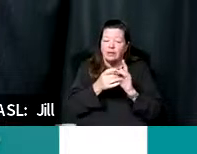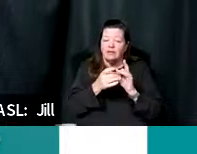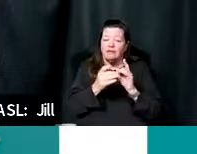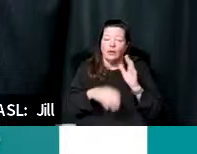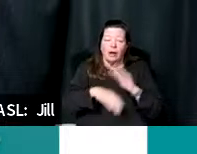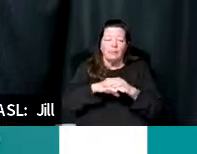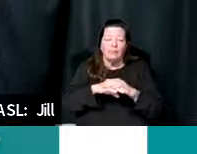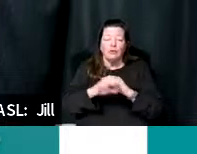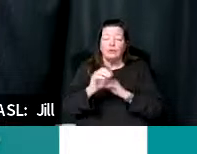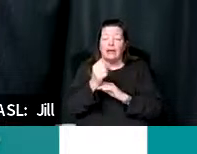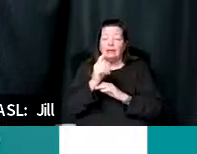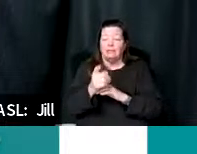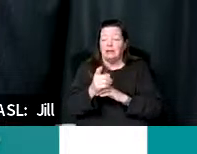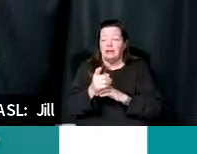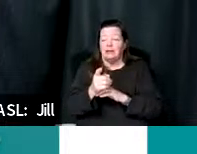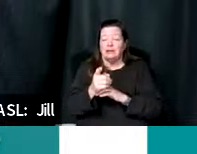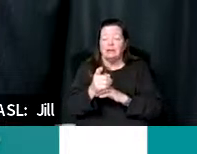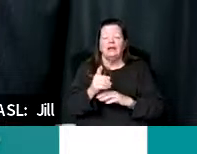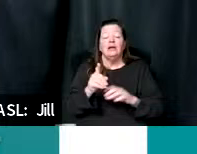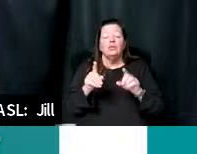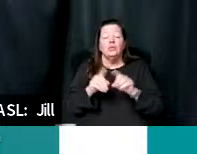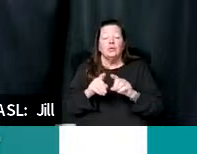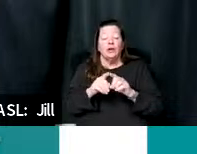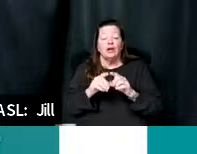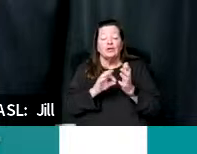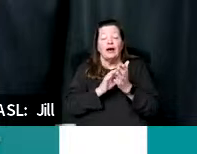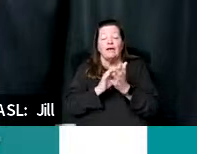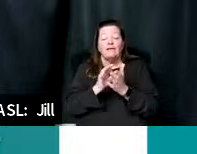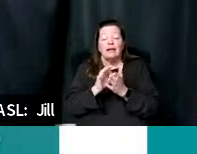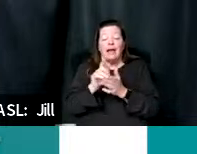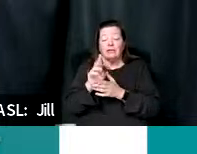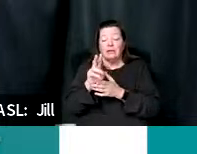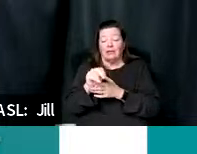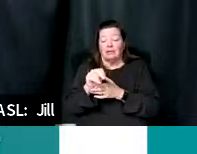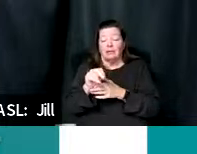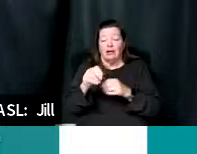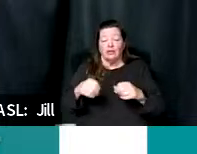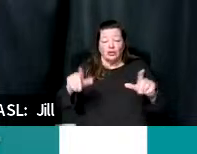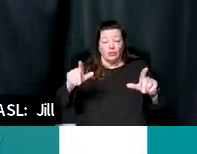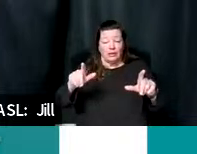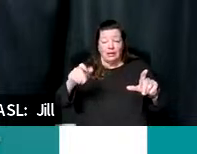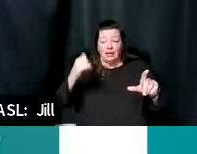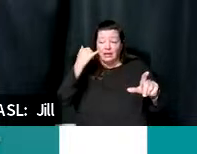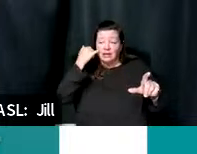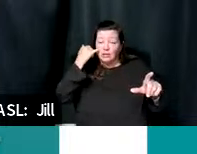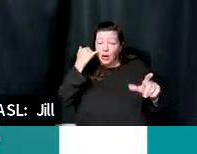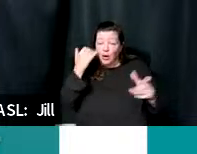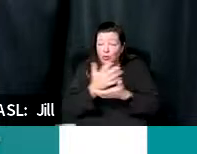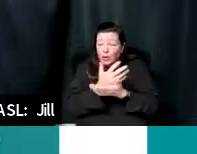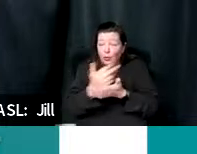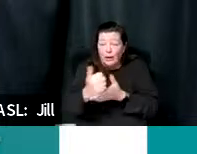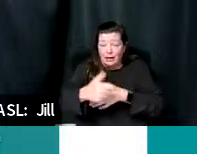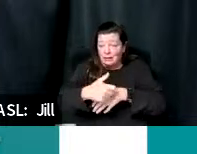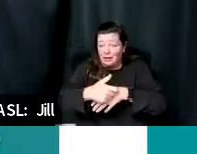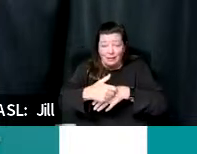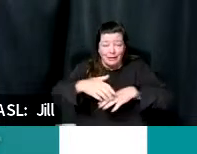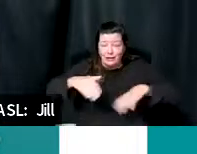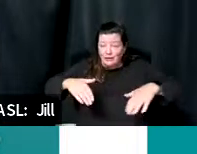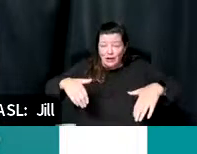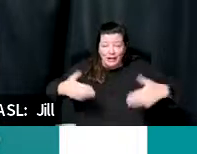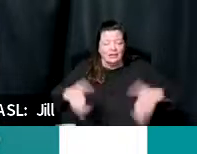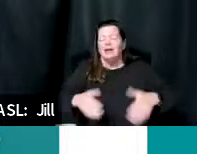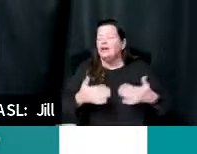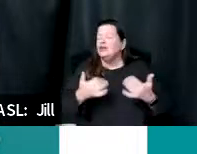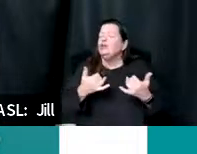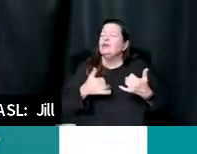minutes. We'll also have a countdown on screen. If we run out of time and you have not had a chance to speak, you can still provide